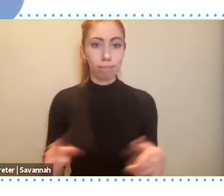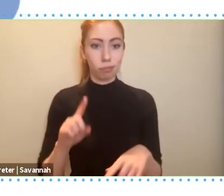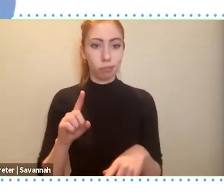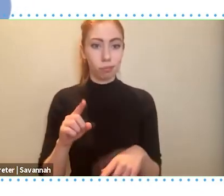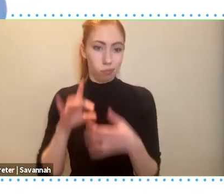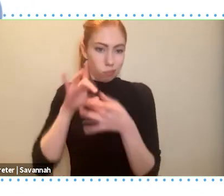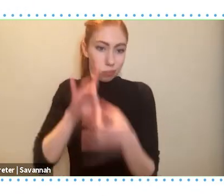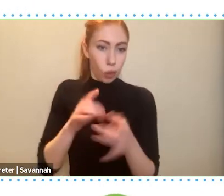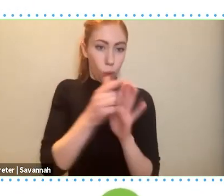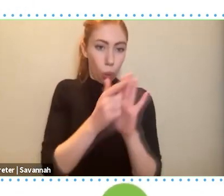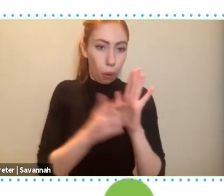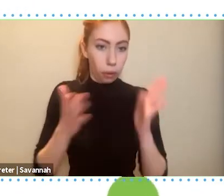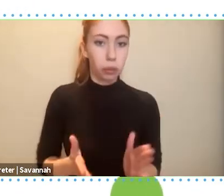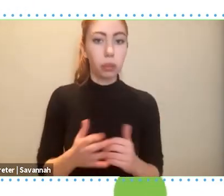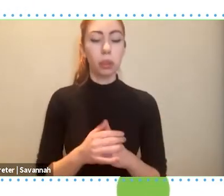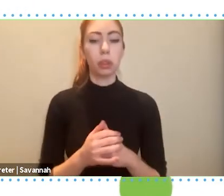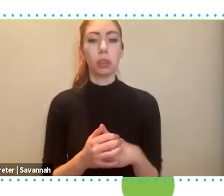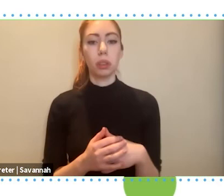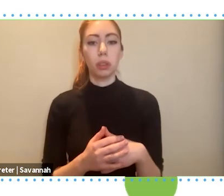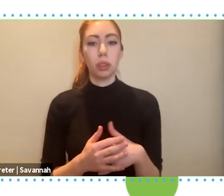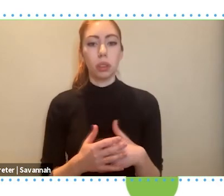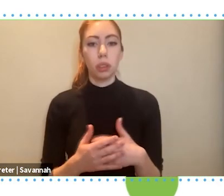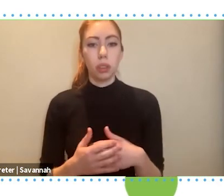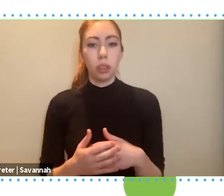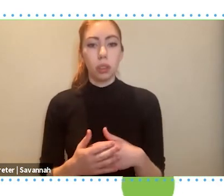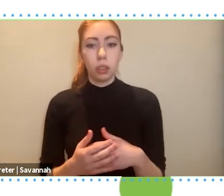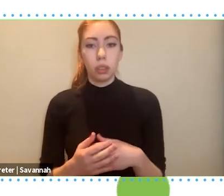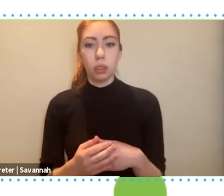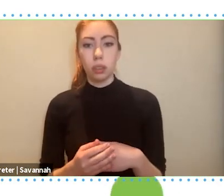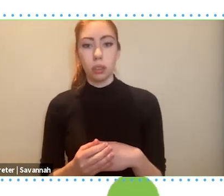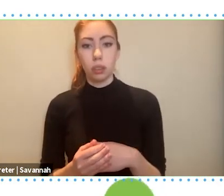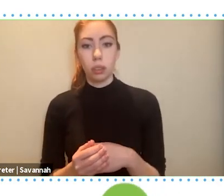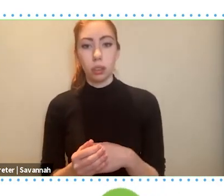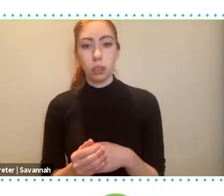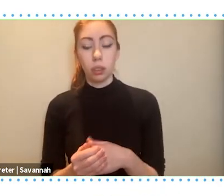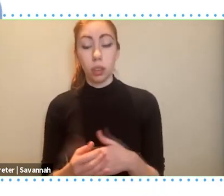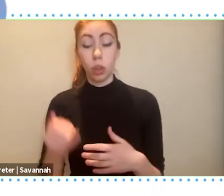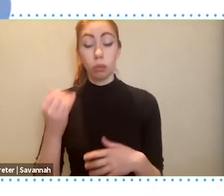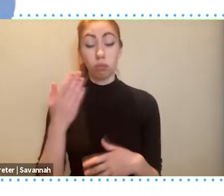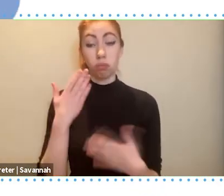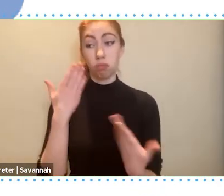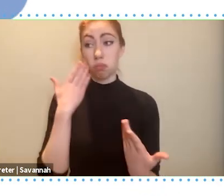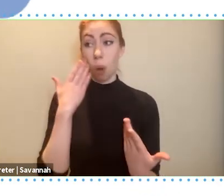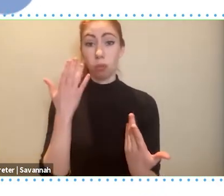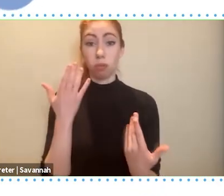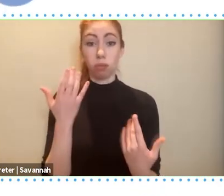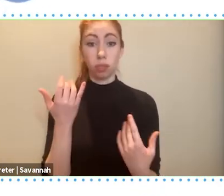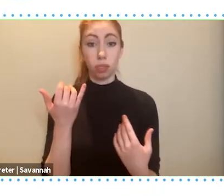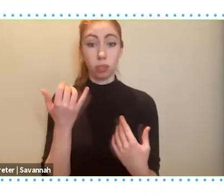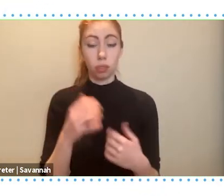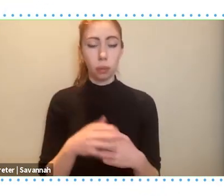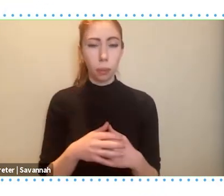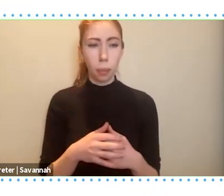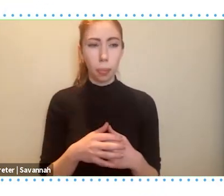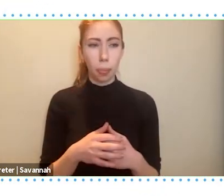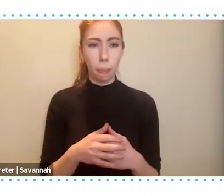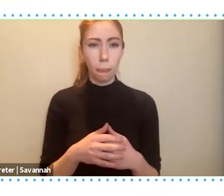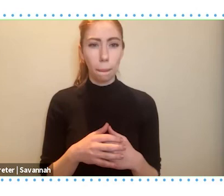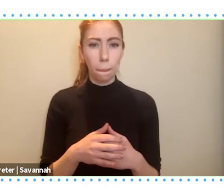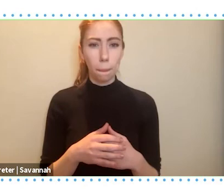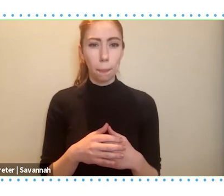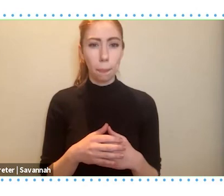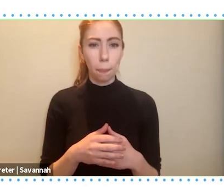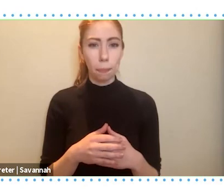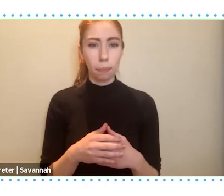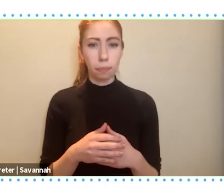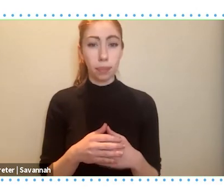maybe directors of, then you've got a good pool of lots of staff. And then, so your board can be a governance board, it can